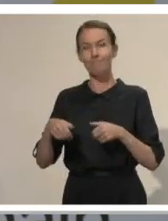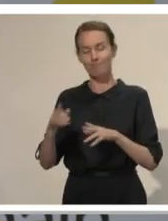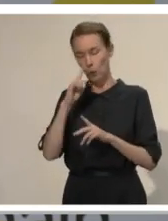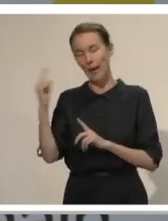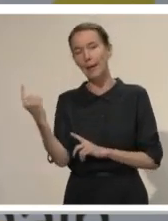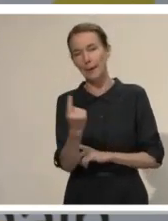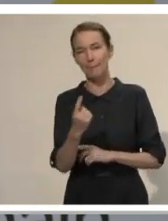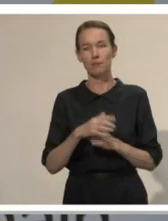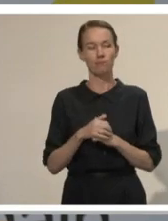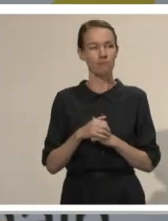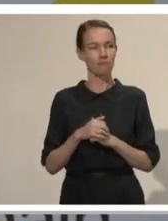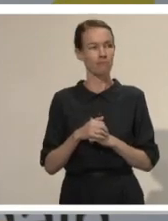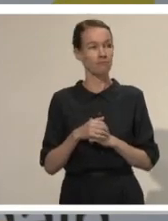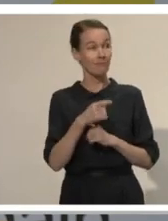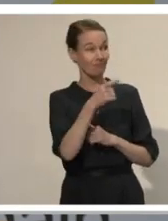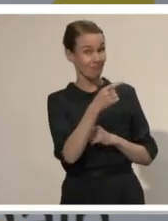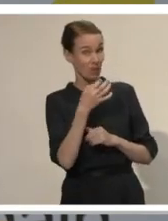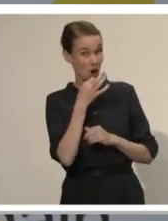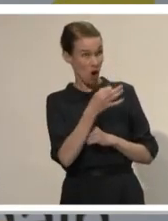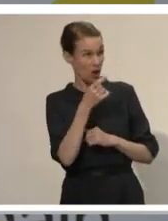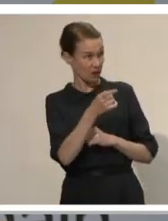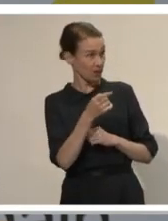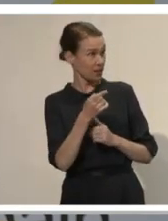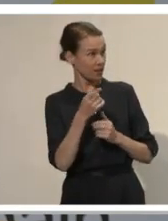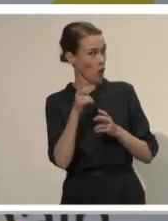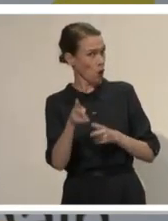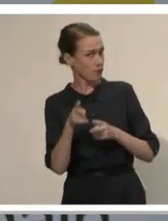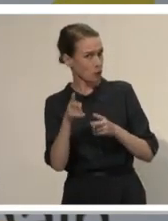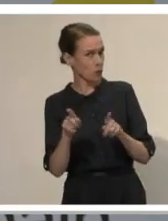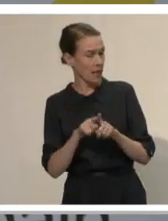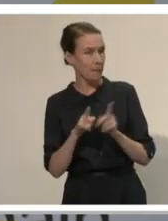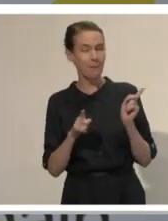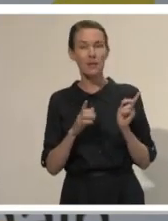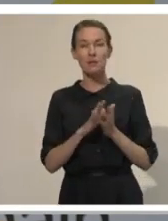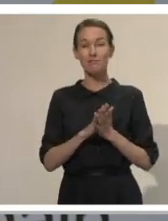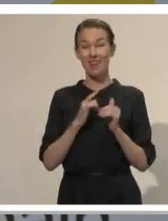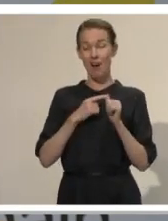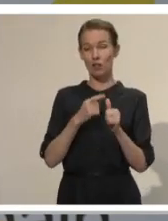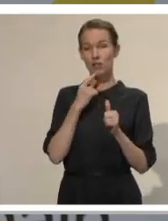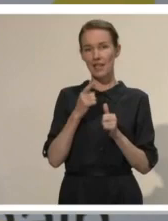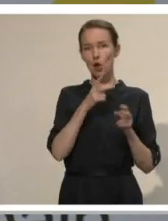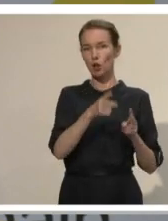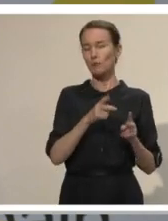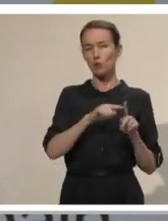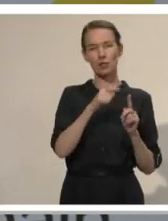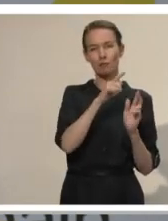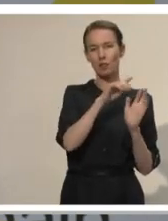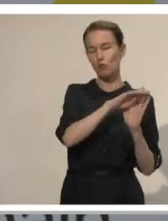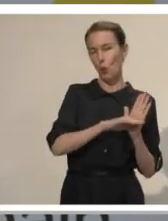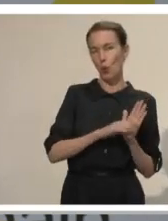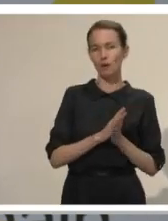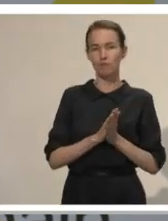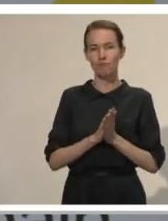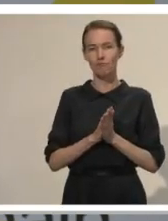The visiting policy is different in hospitals for people without COVID-19 anyway. There is an ability under Alert Level